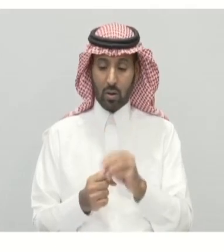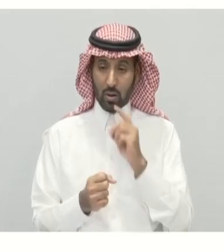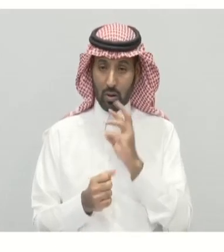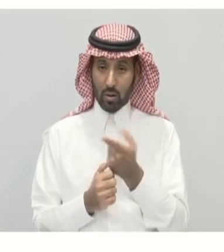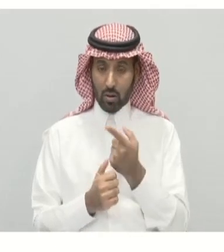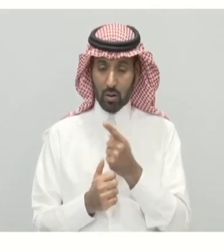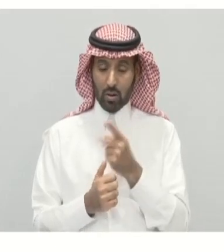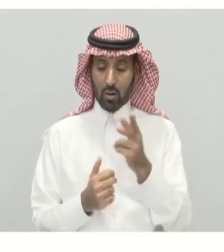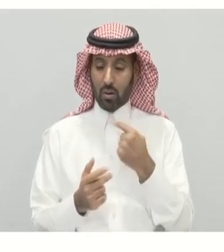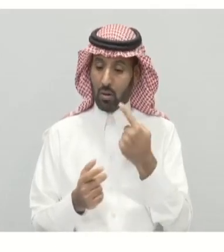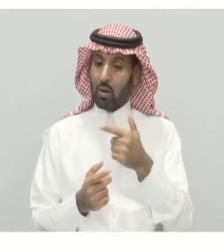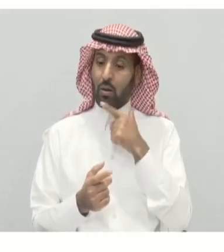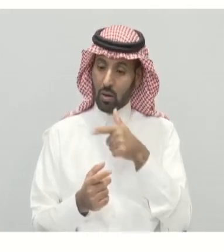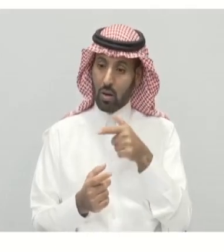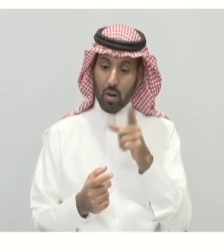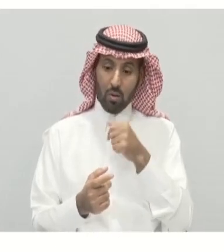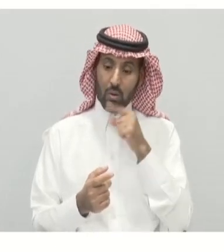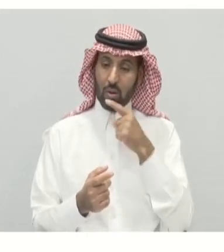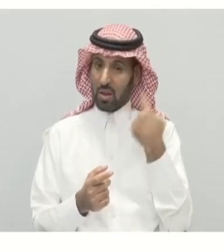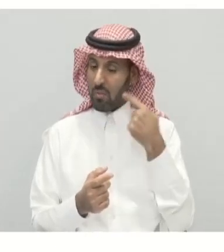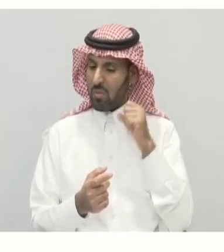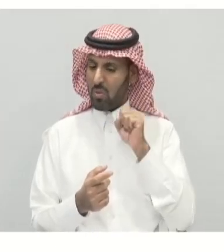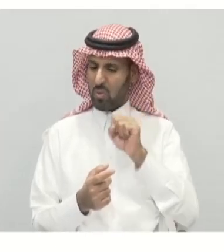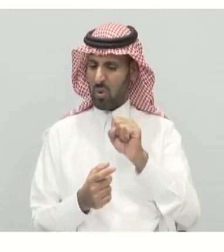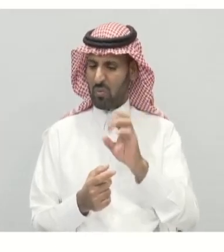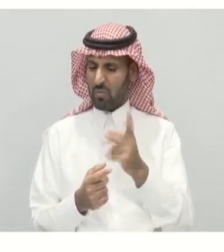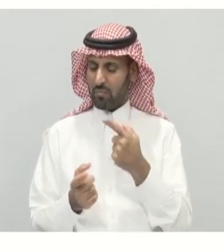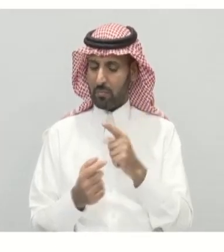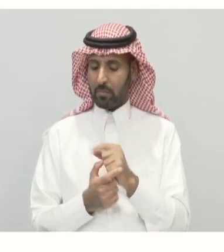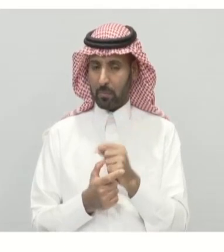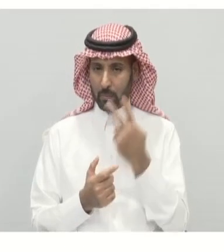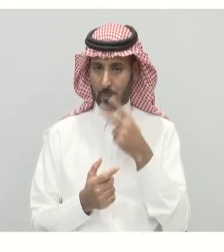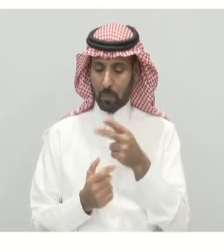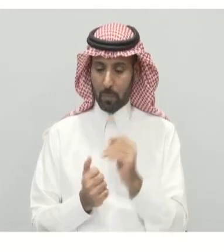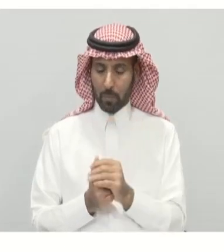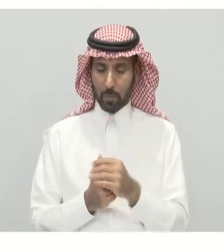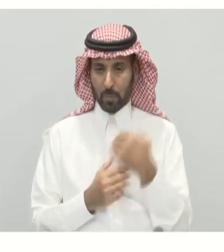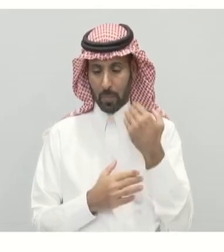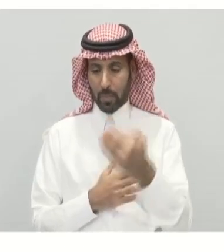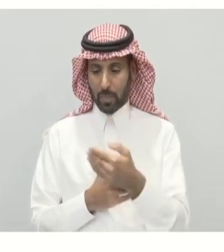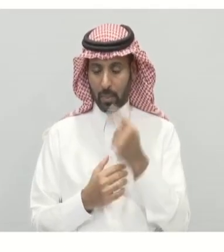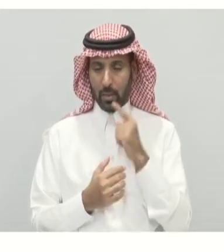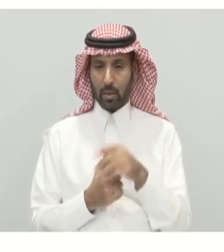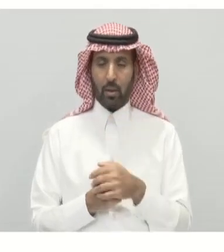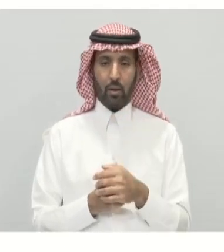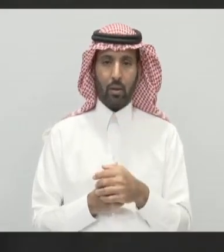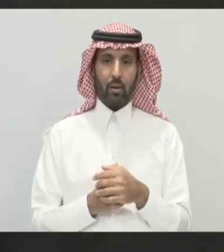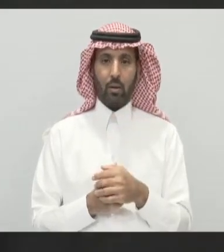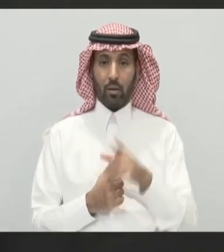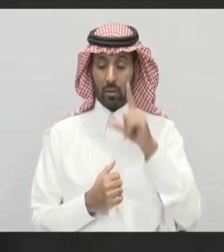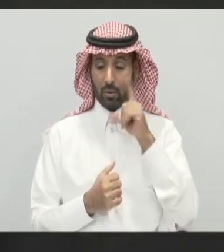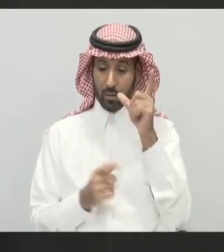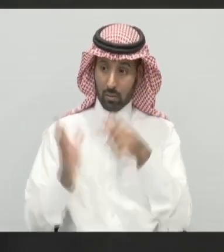them, but they say I am being selfish and looking out for myself.